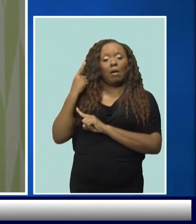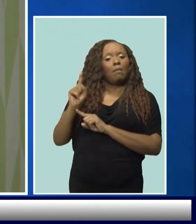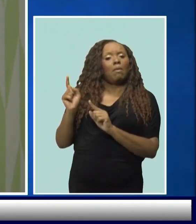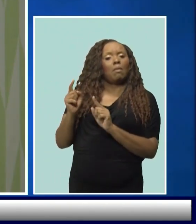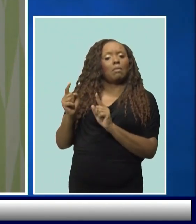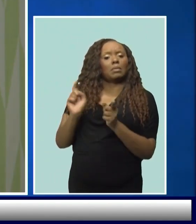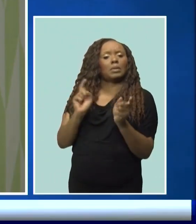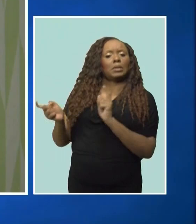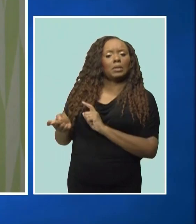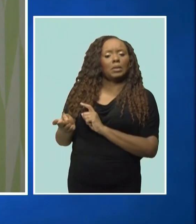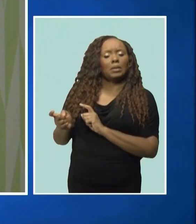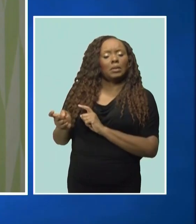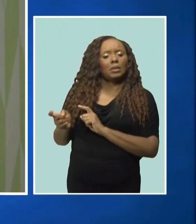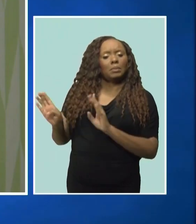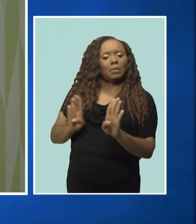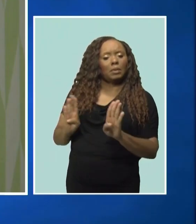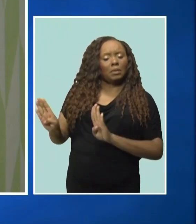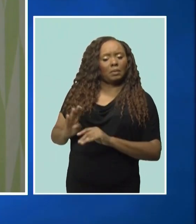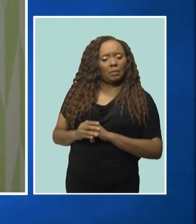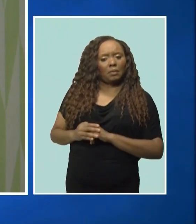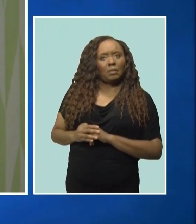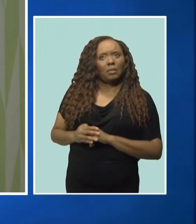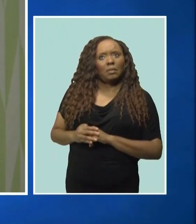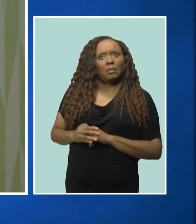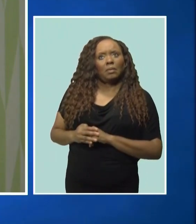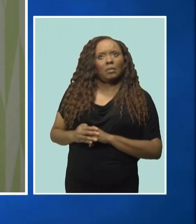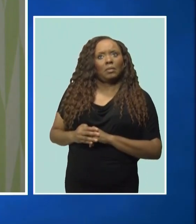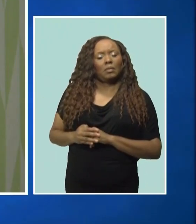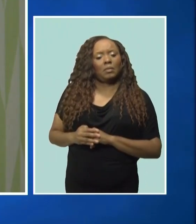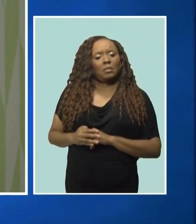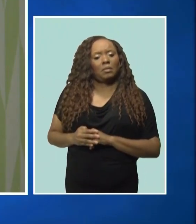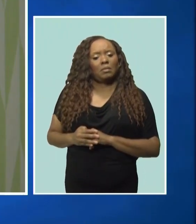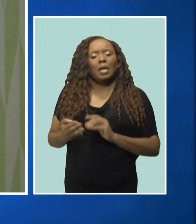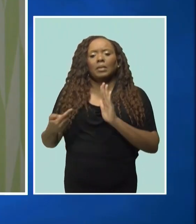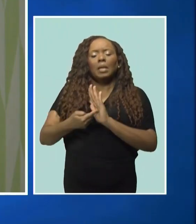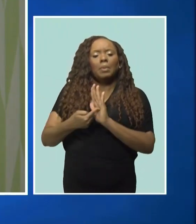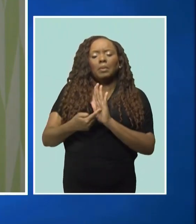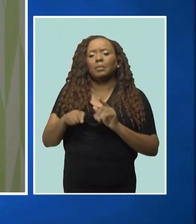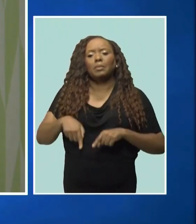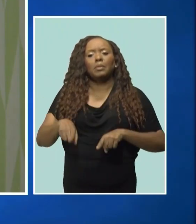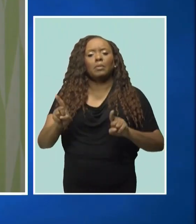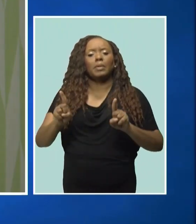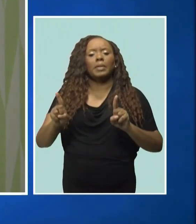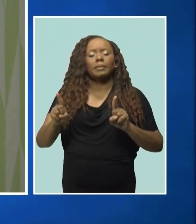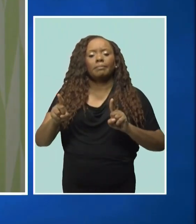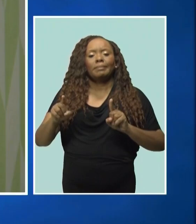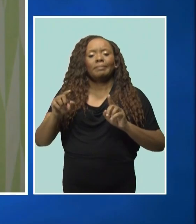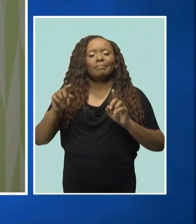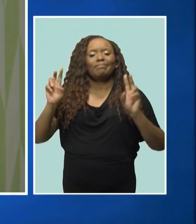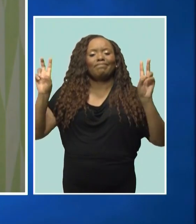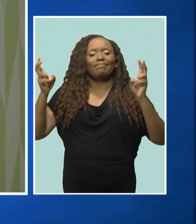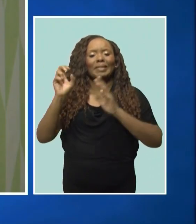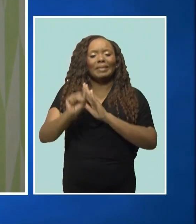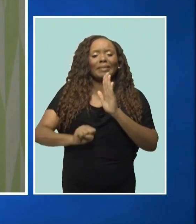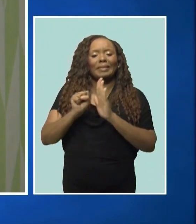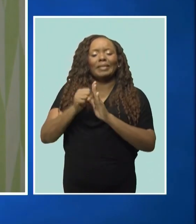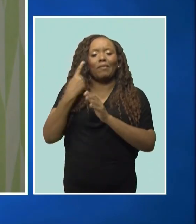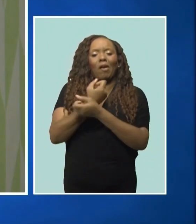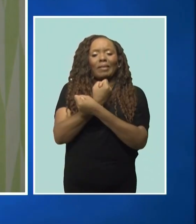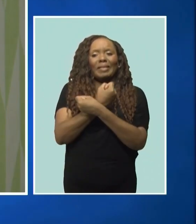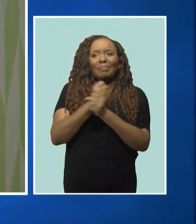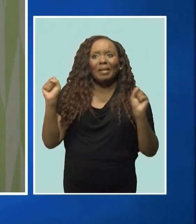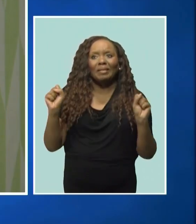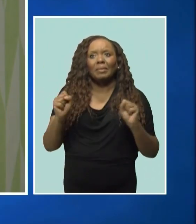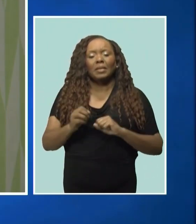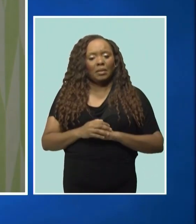a culturally rich atmosphere like the season of emancipation. How will we do this? How will we show the world that you can have fun